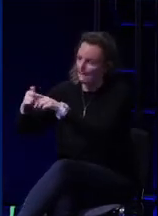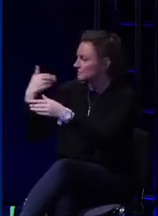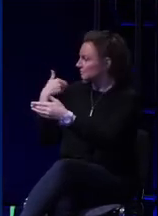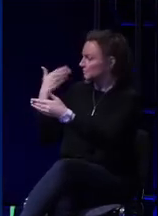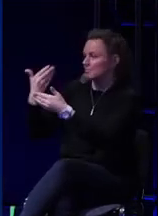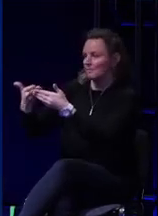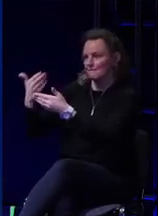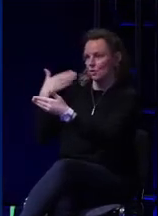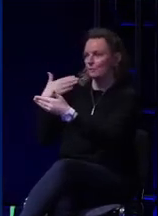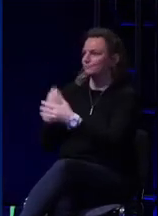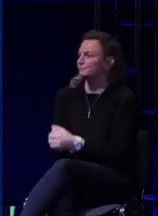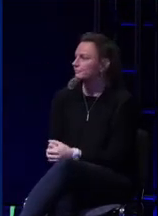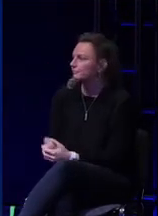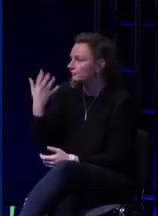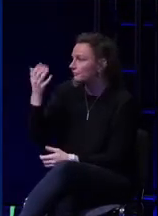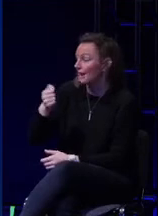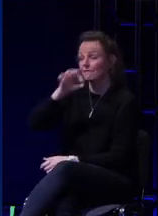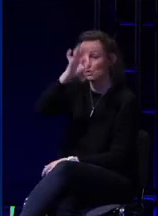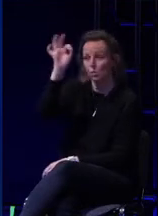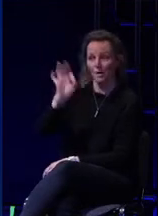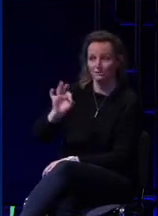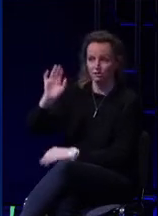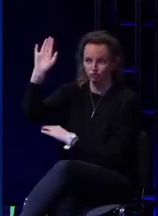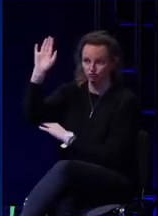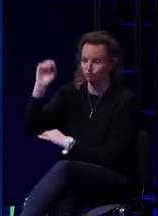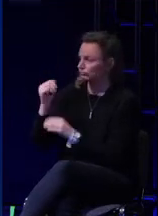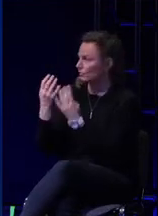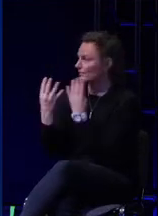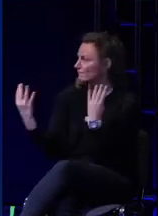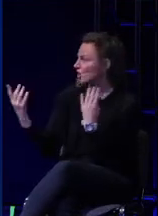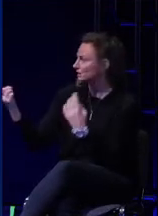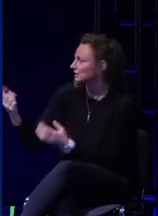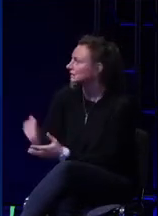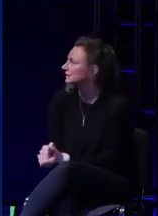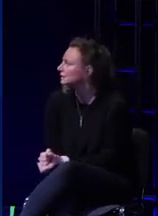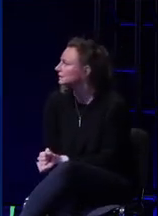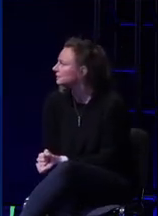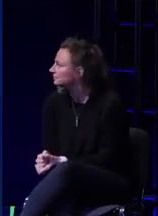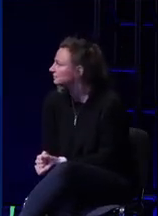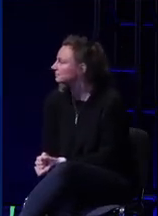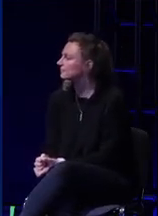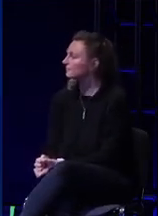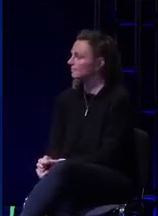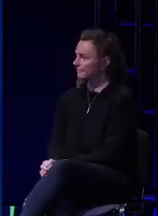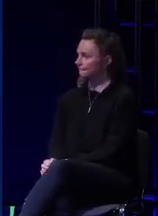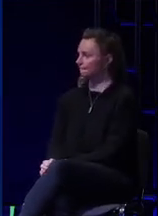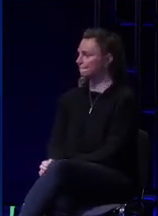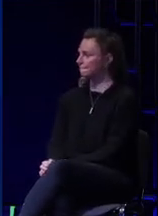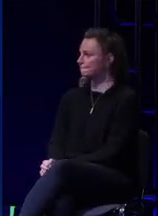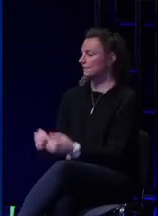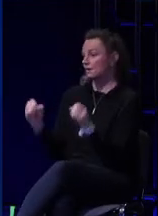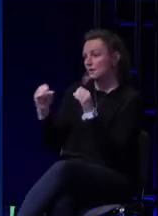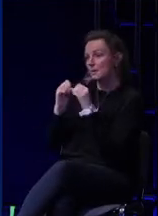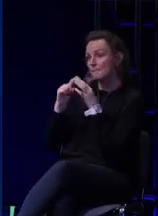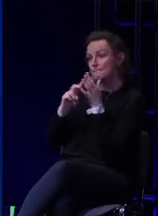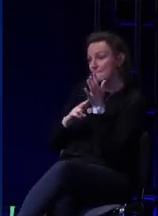question on the front row, and while you get a microphone to him, Ben, did you want to add to, in terms